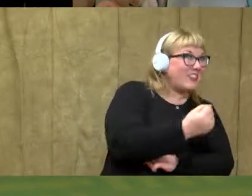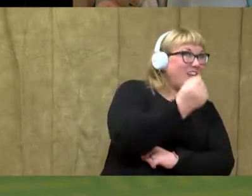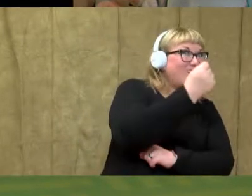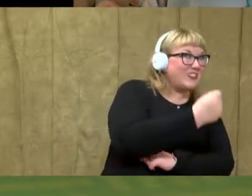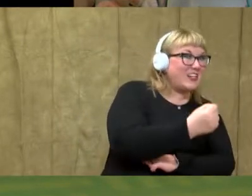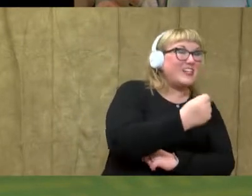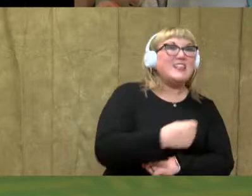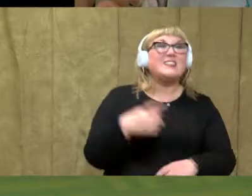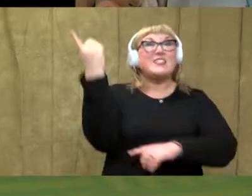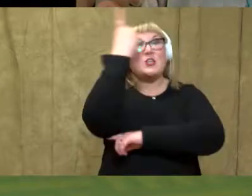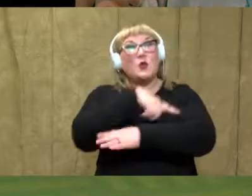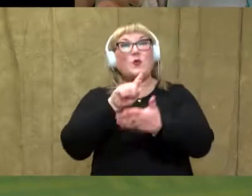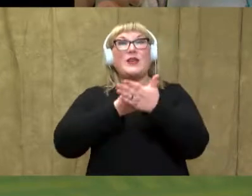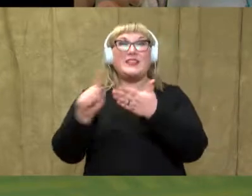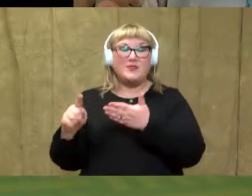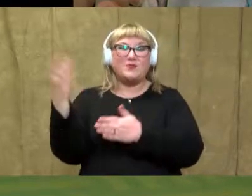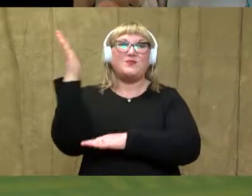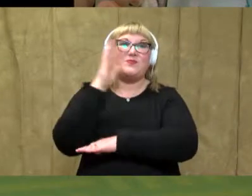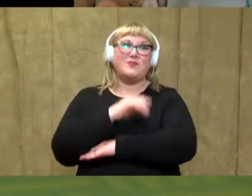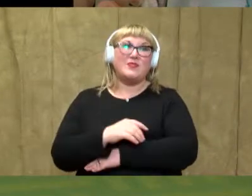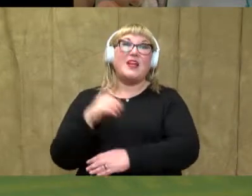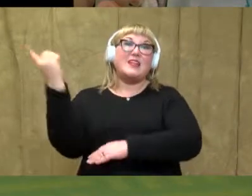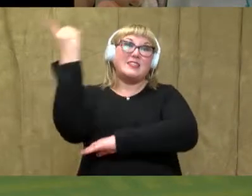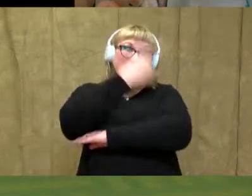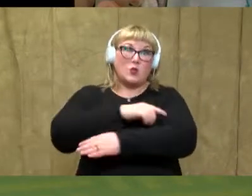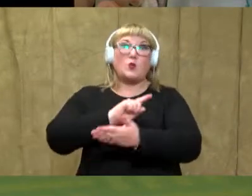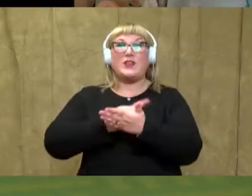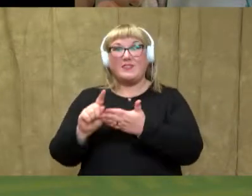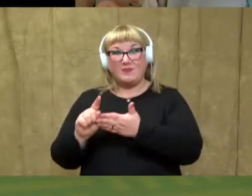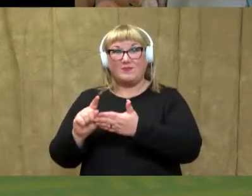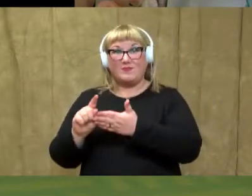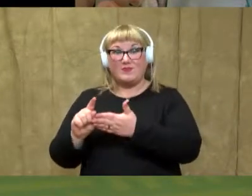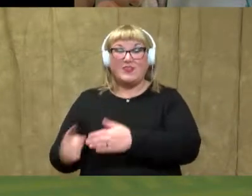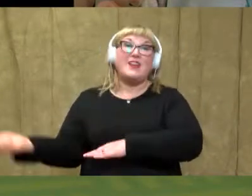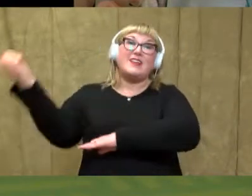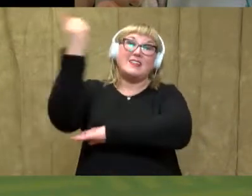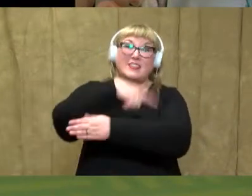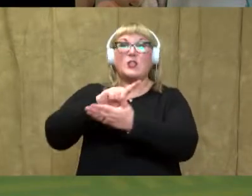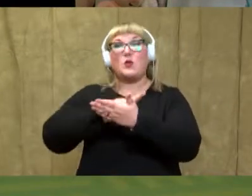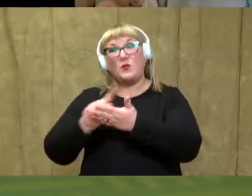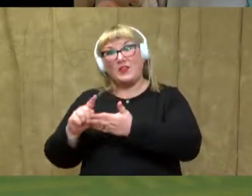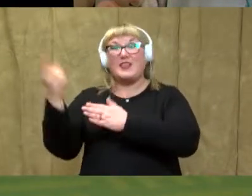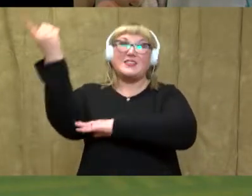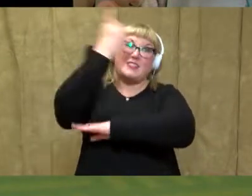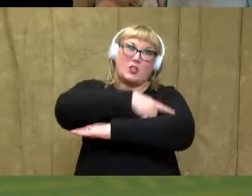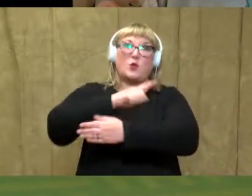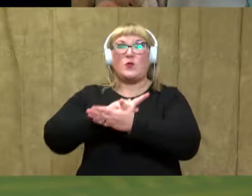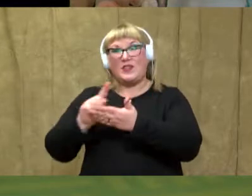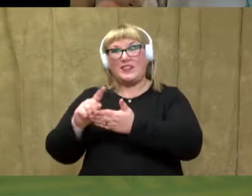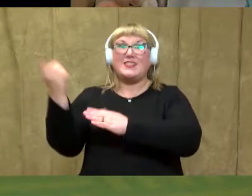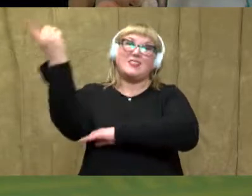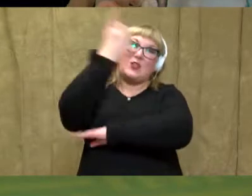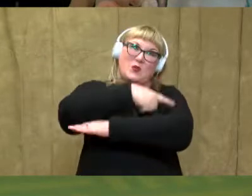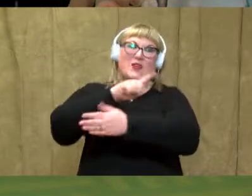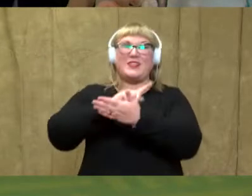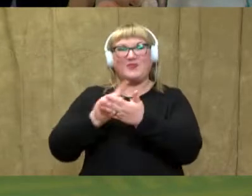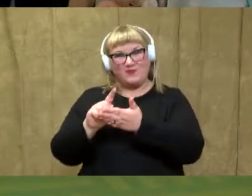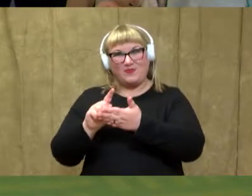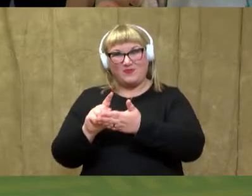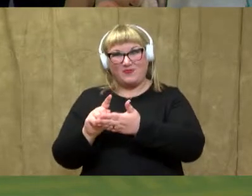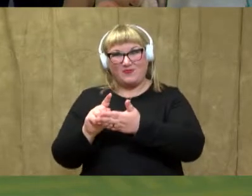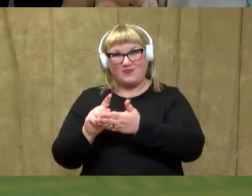there's Saturday. Days of the week. Days of the week. Days of the week. Days of the week. Days of the